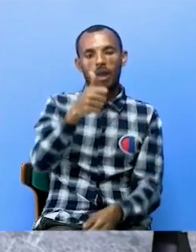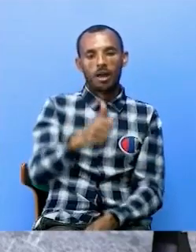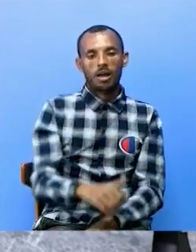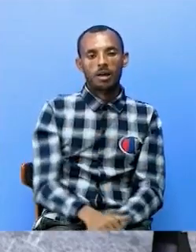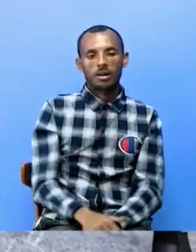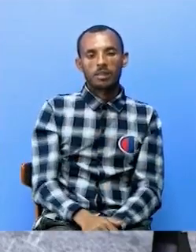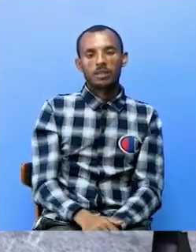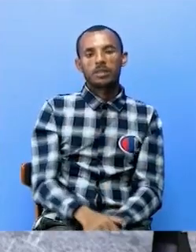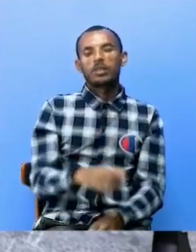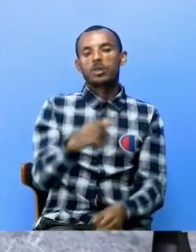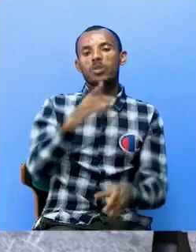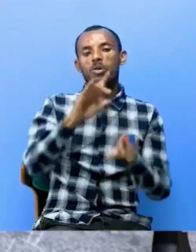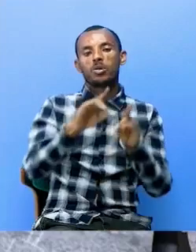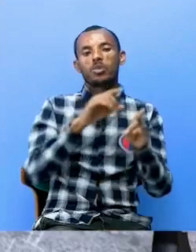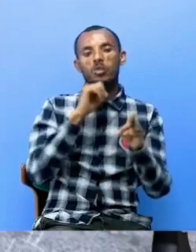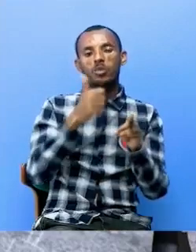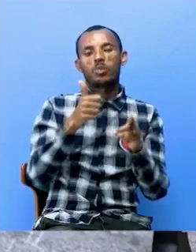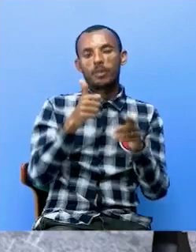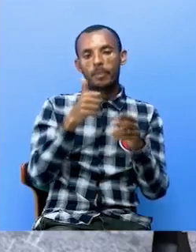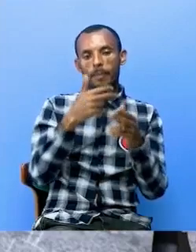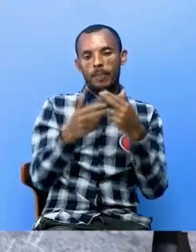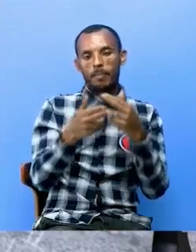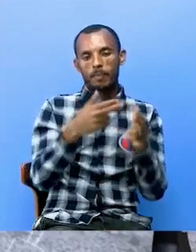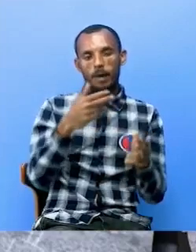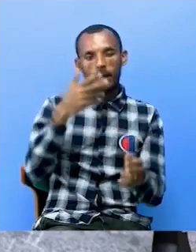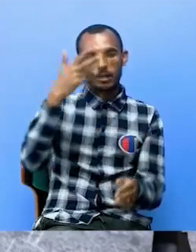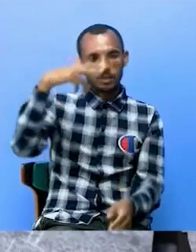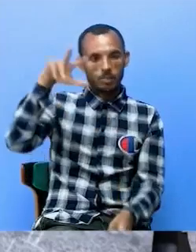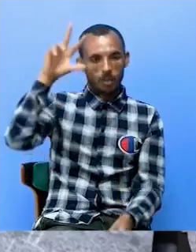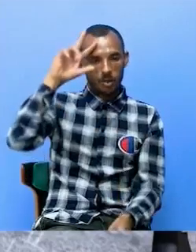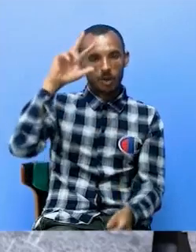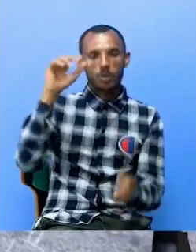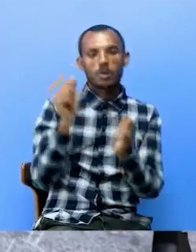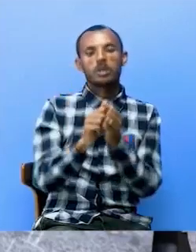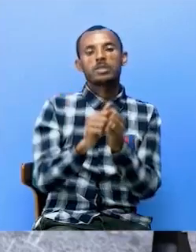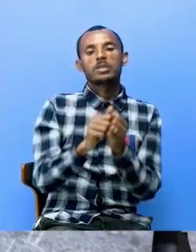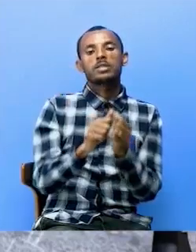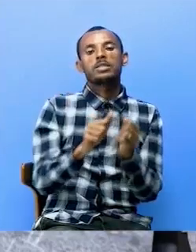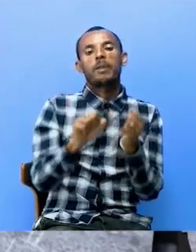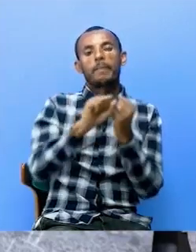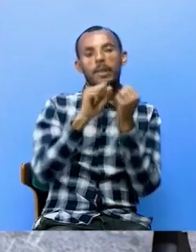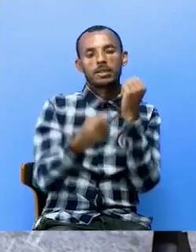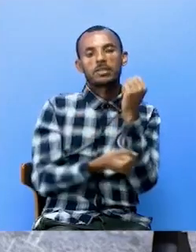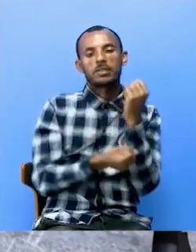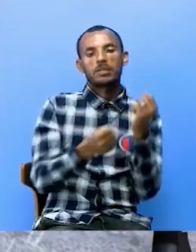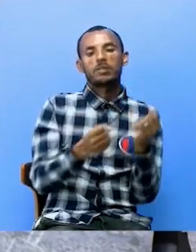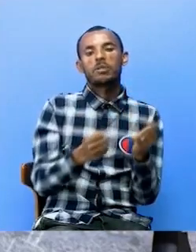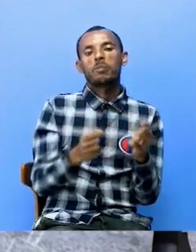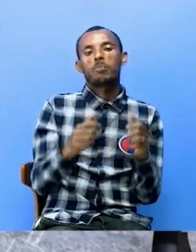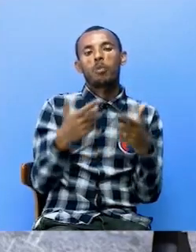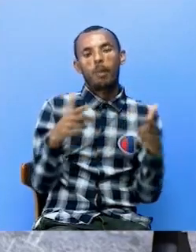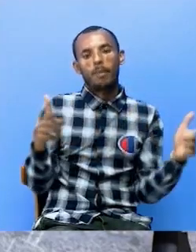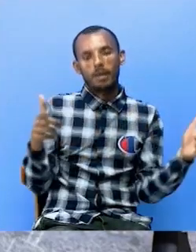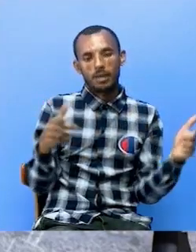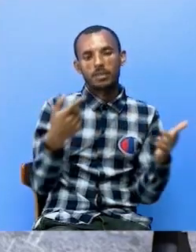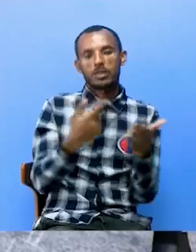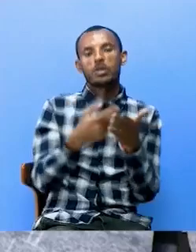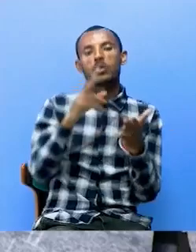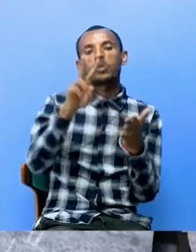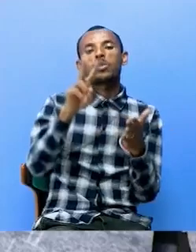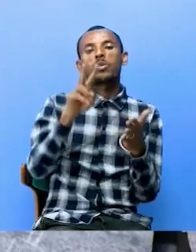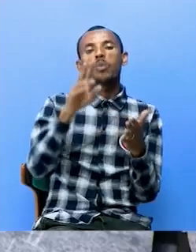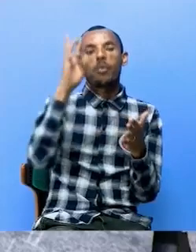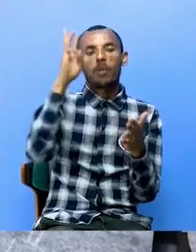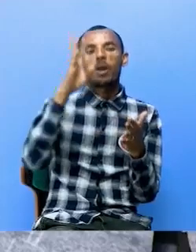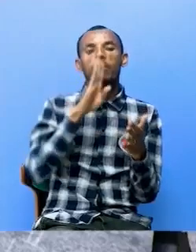Okay, you don't multiply the power with its base. Probably these two will be the